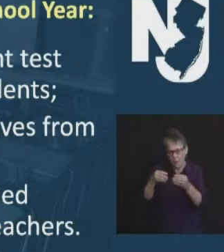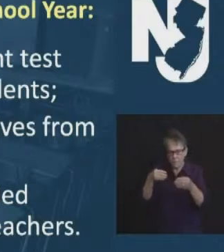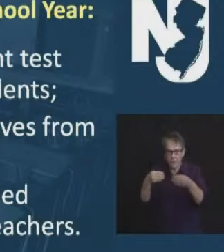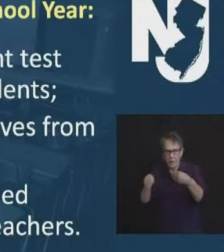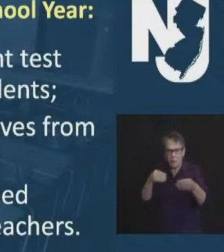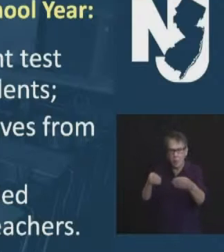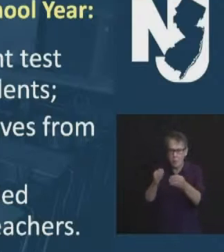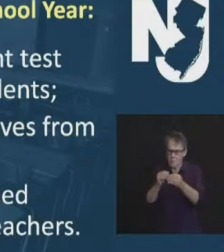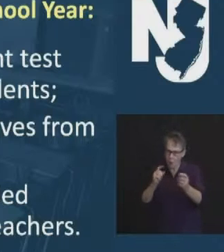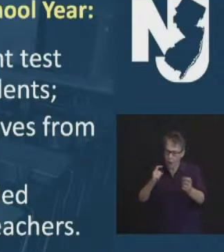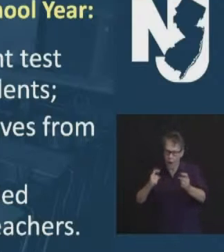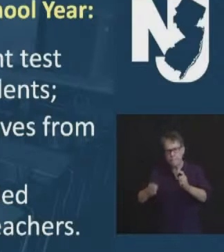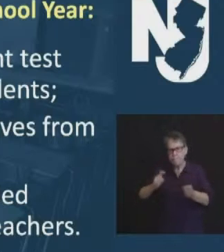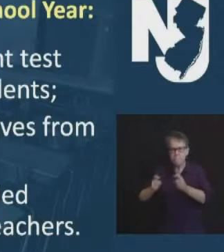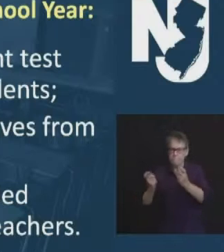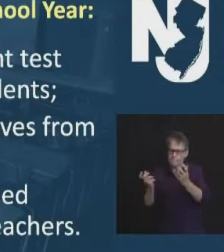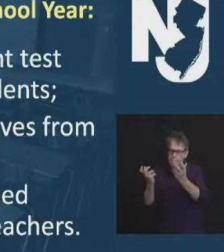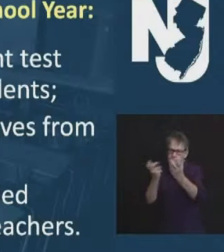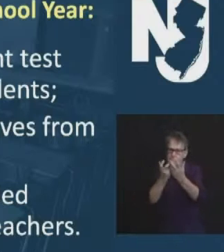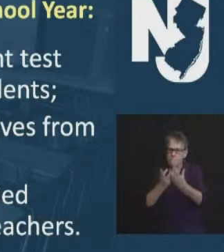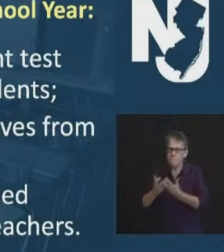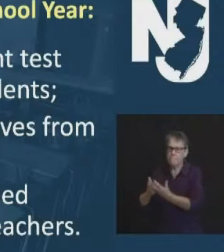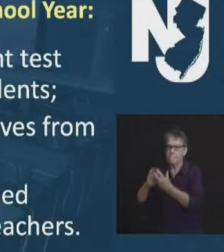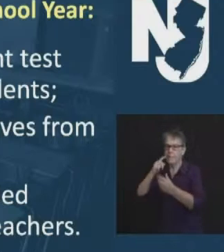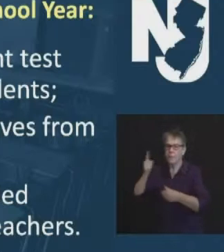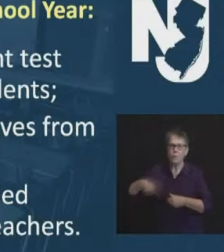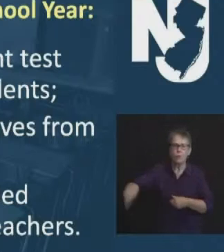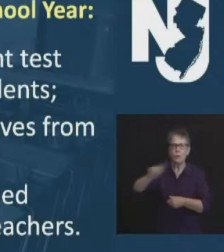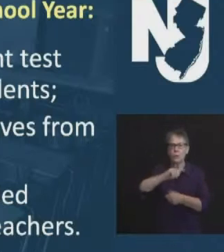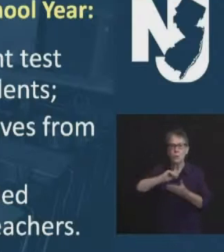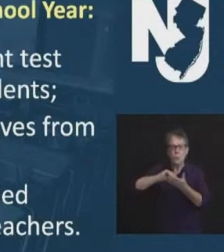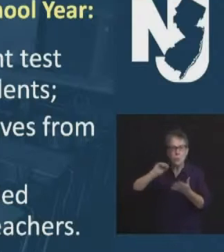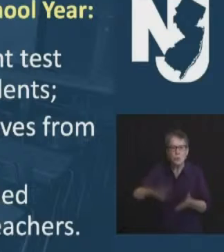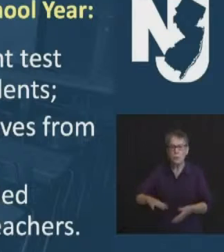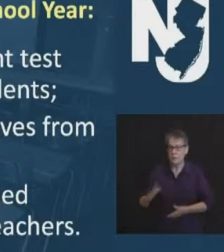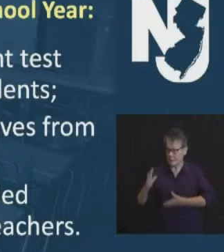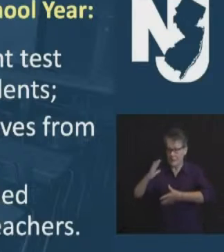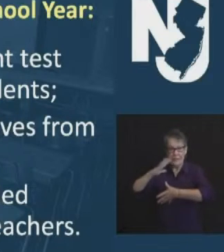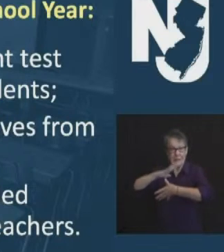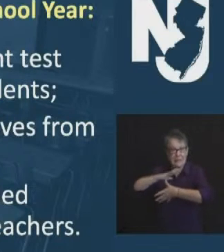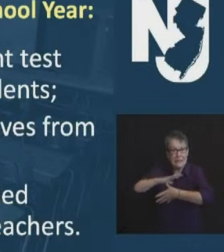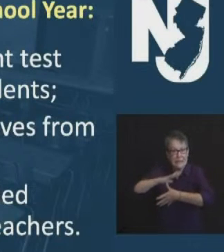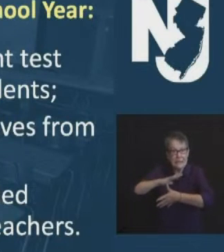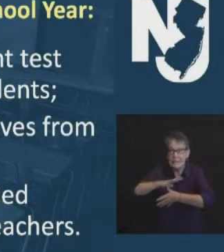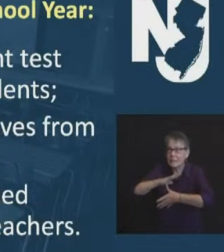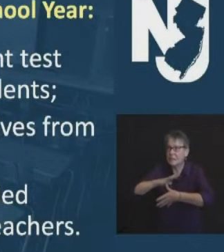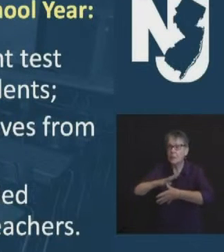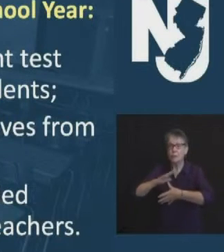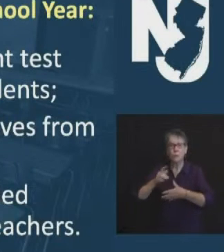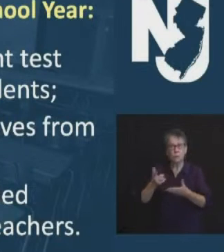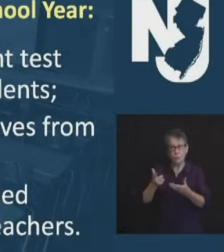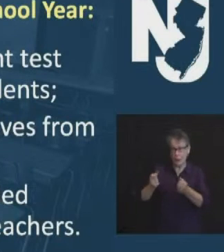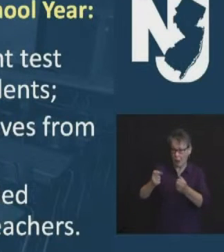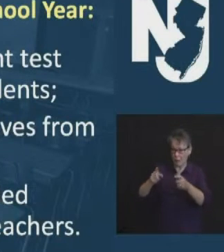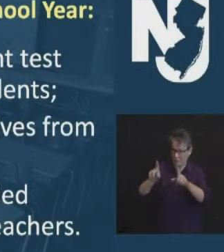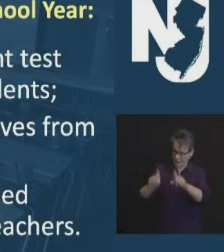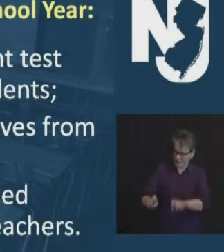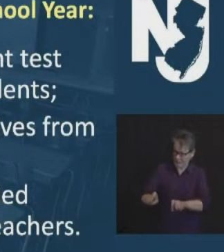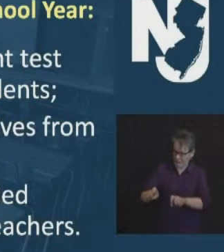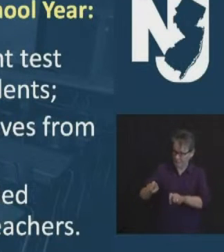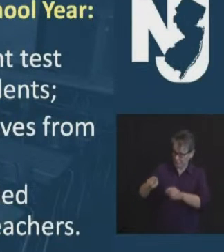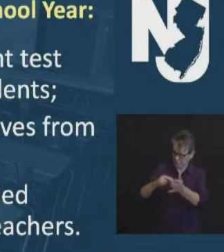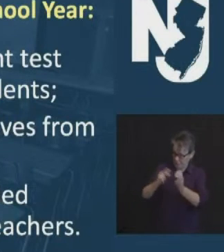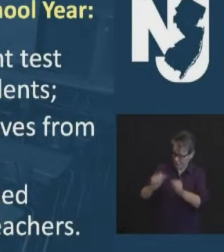the requirement for the class of 2021 and ensures that they are still able to graduate as expected, so long as all